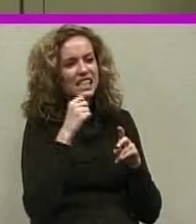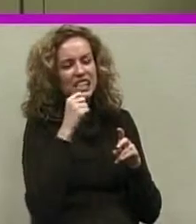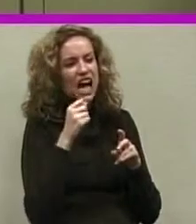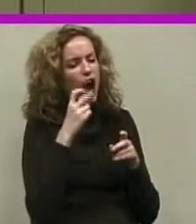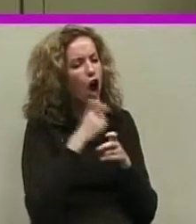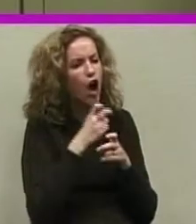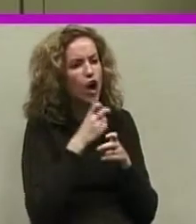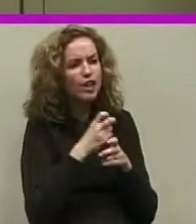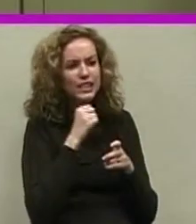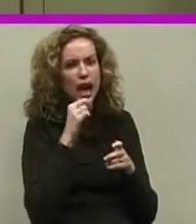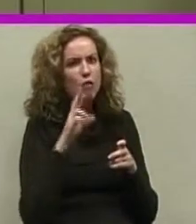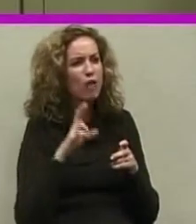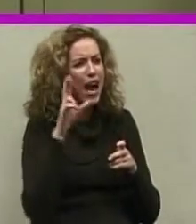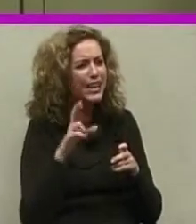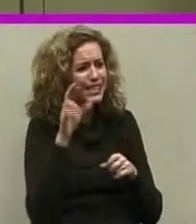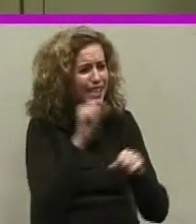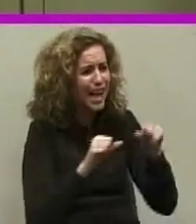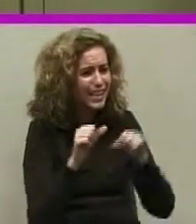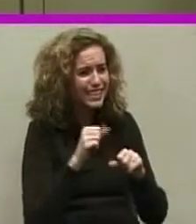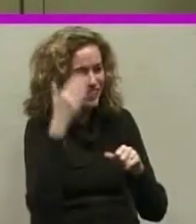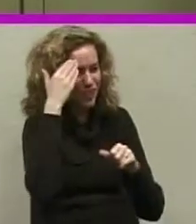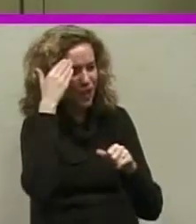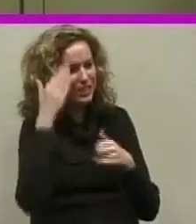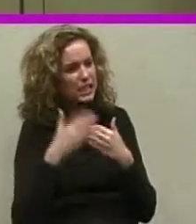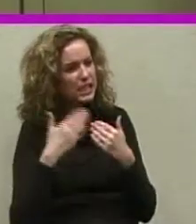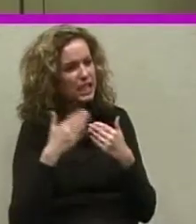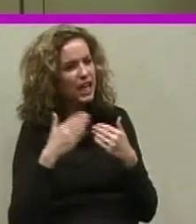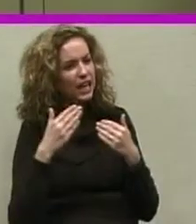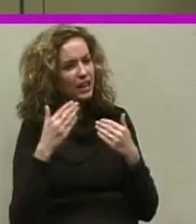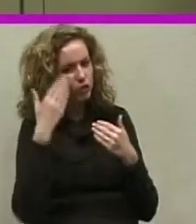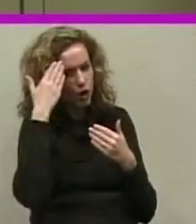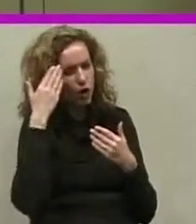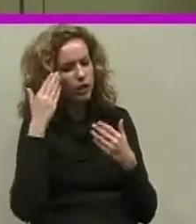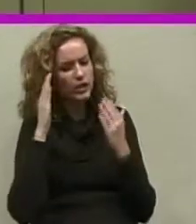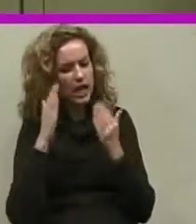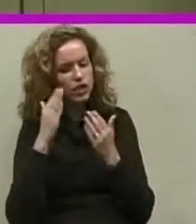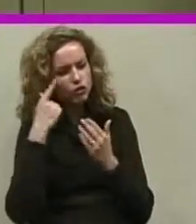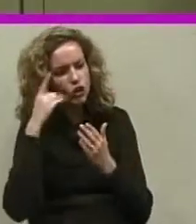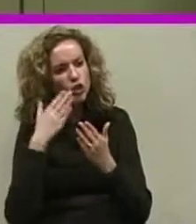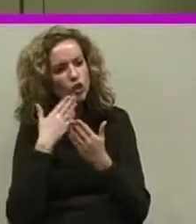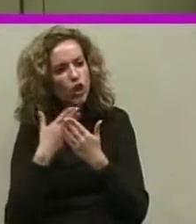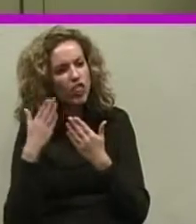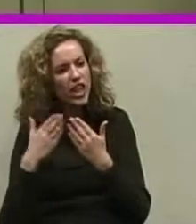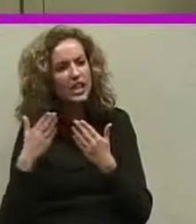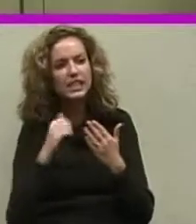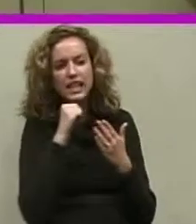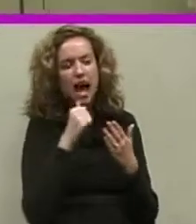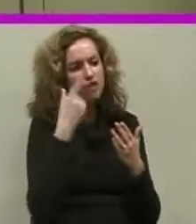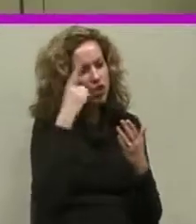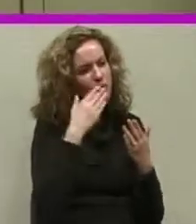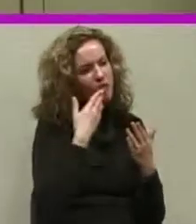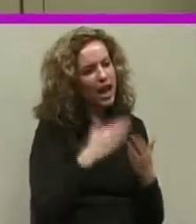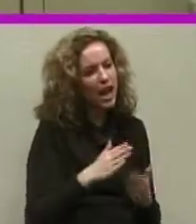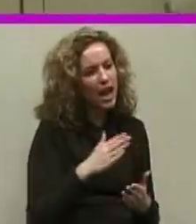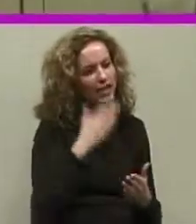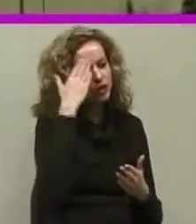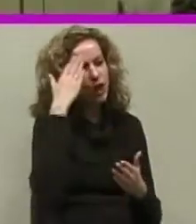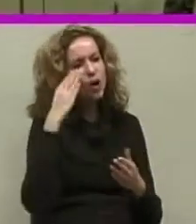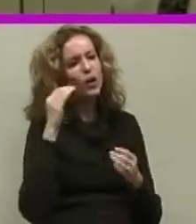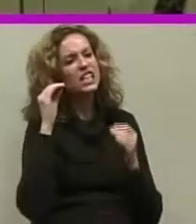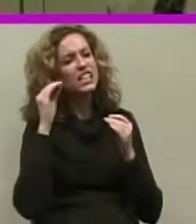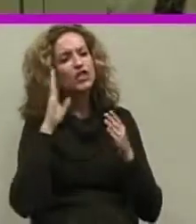getting tons of attention for the wrong thing and no attention for the right thing. Now you'll like it, the teacher will go, oh, I'd love to pay attention to her if she would just